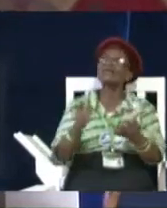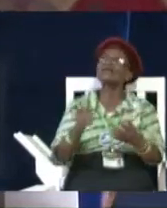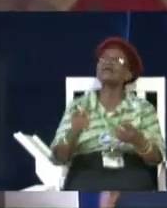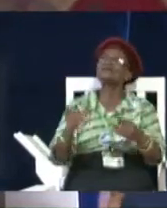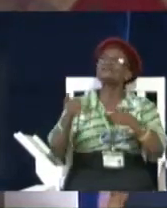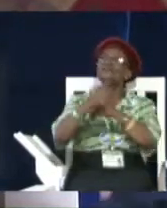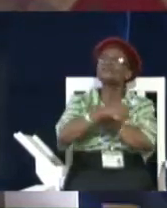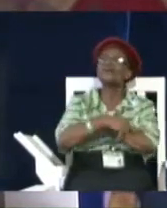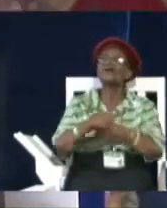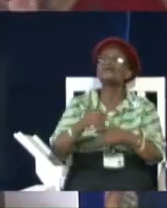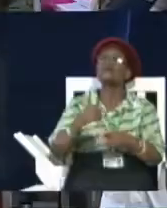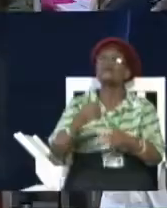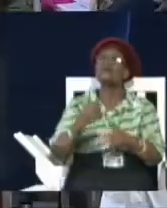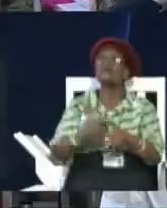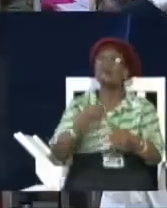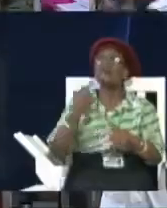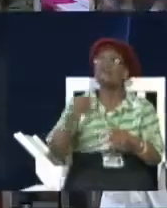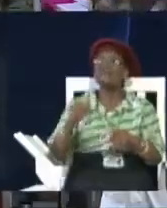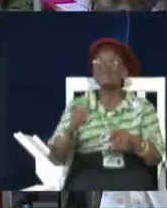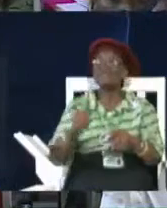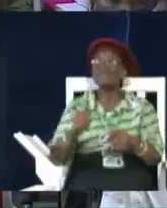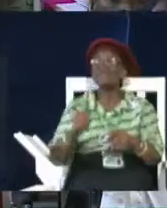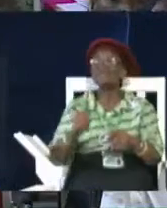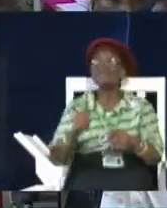to mourn in your house.